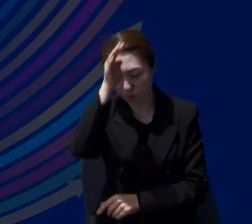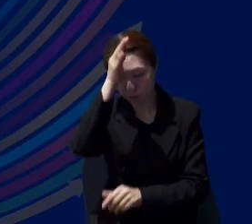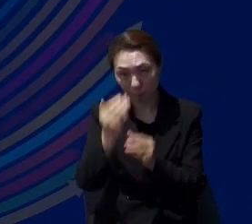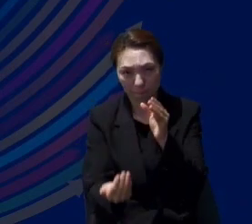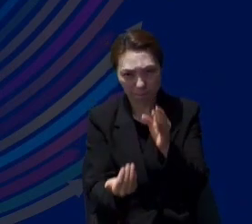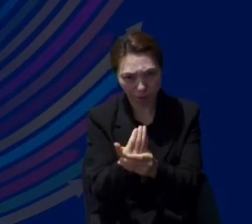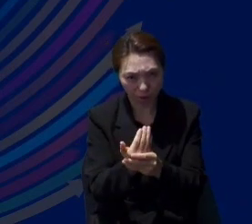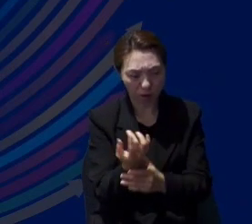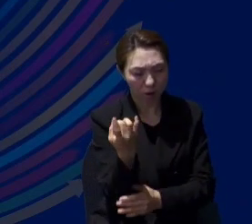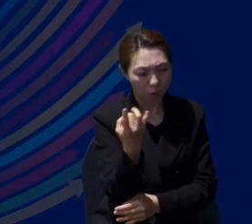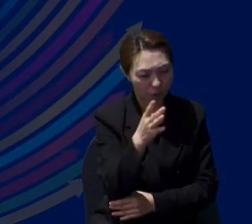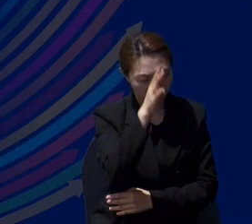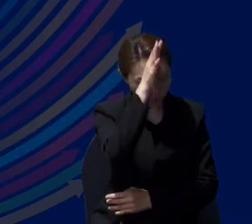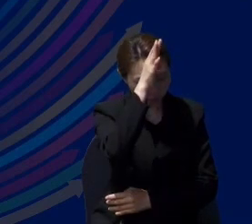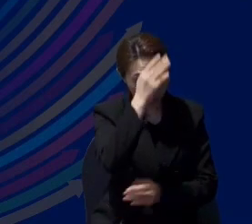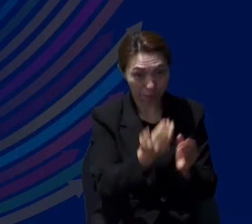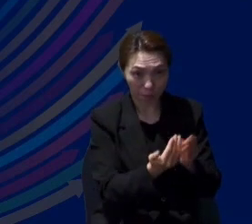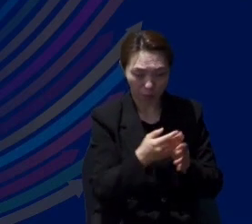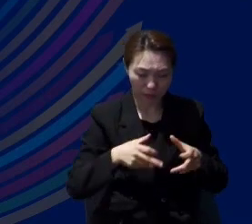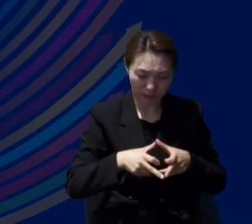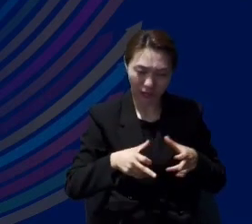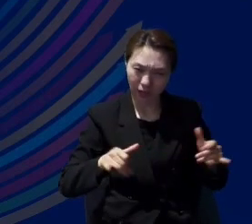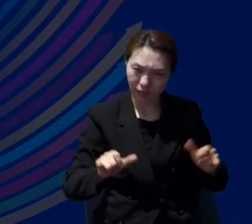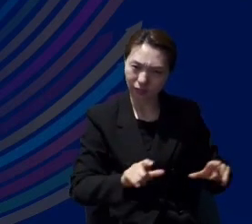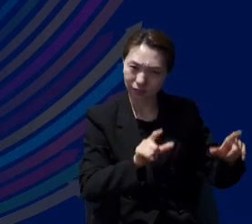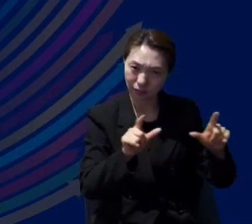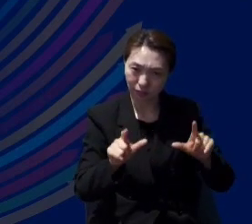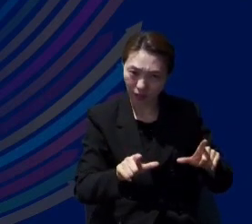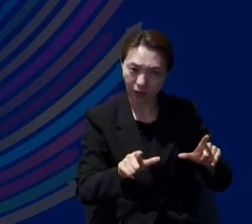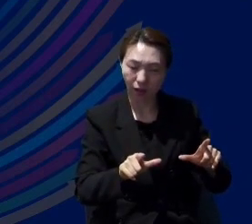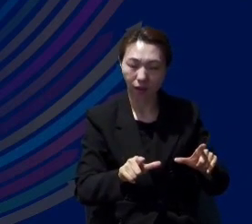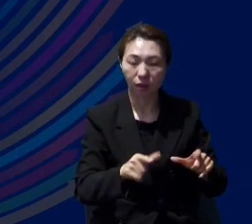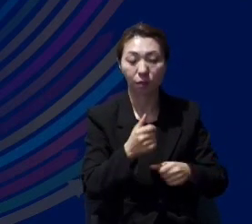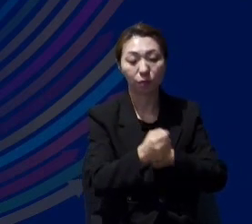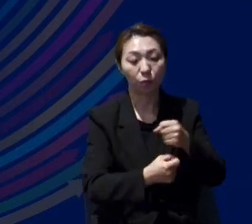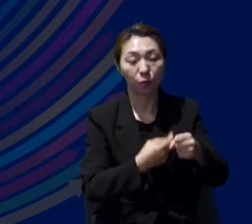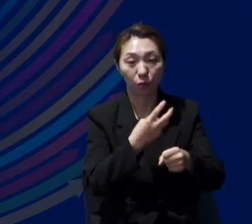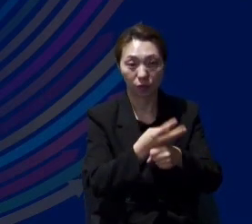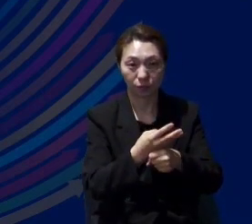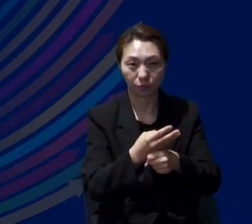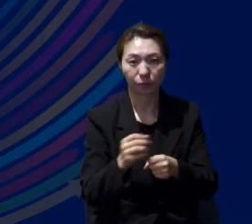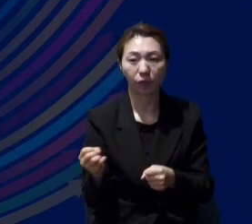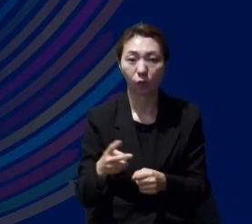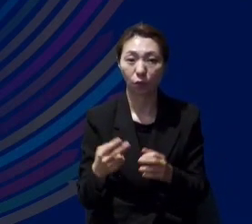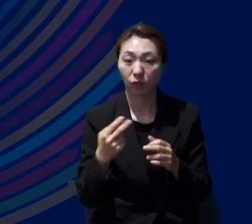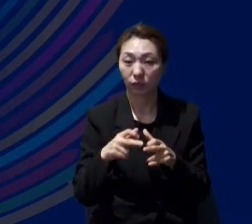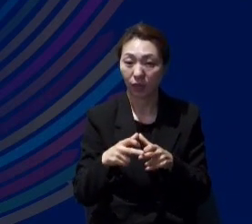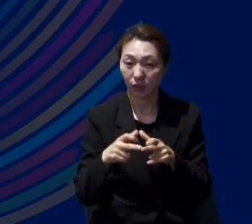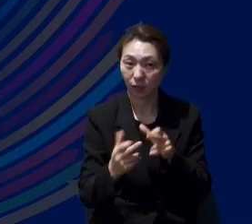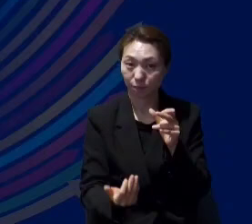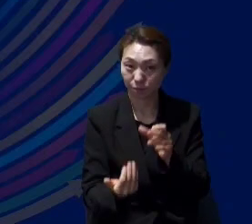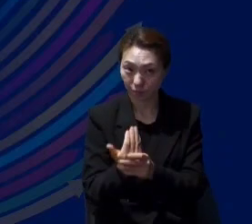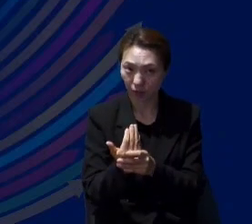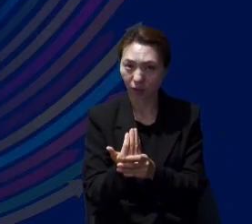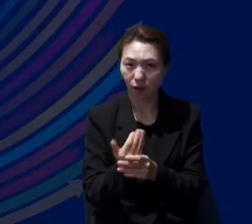considering quite a wide range of health conditions, not everything that the GBD considers, but a pretty substantial fraction, and based on the